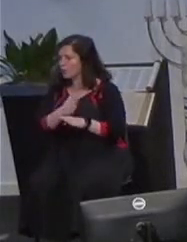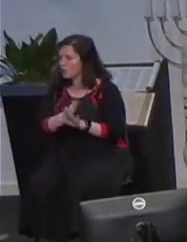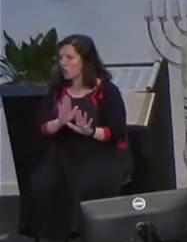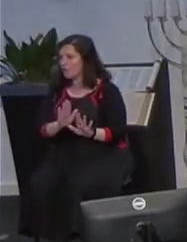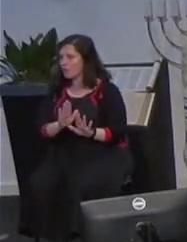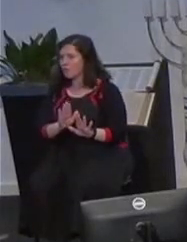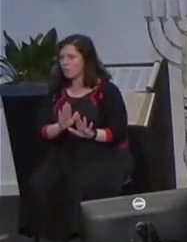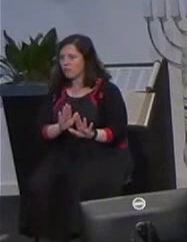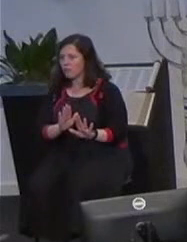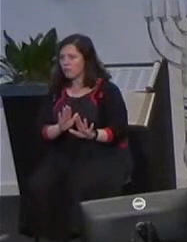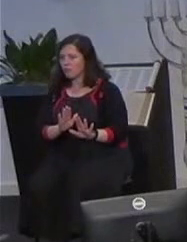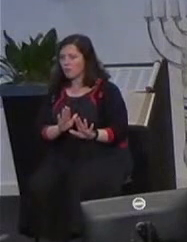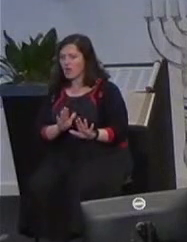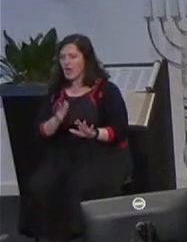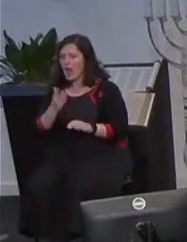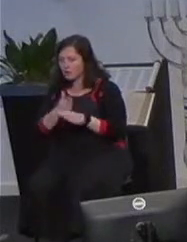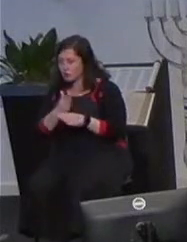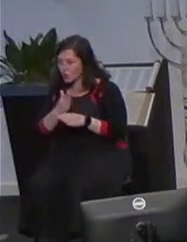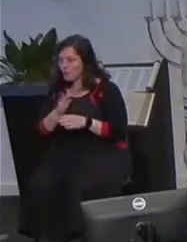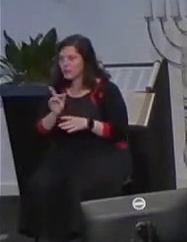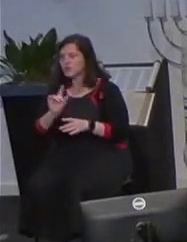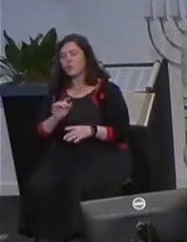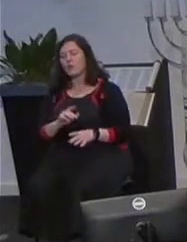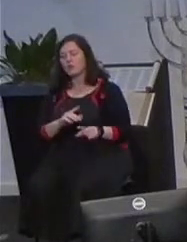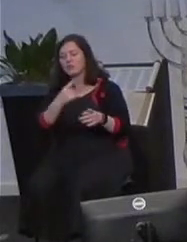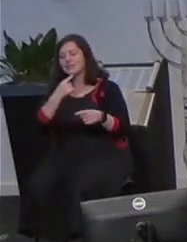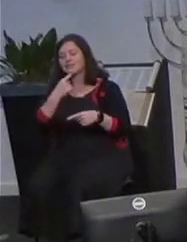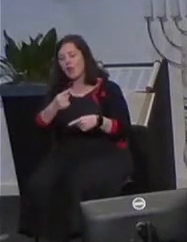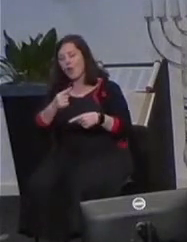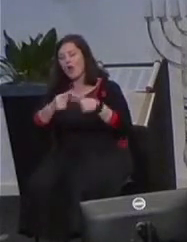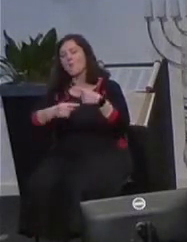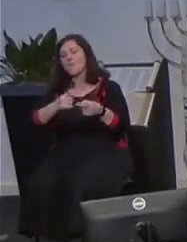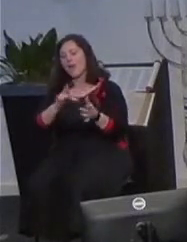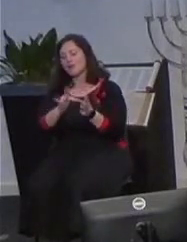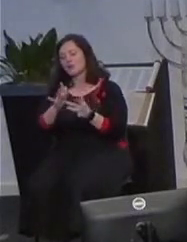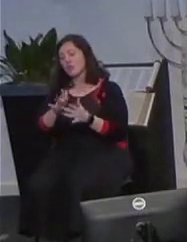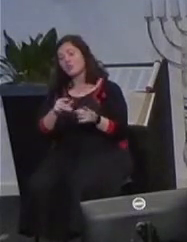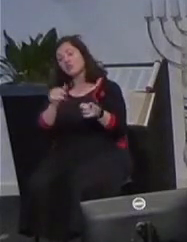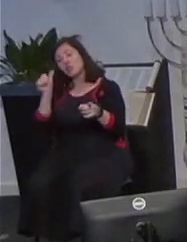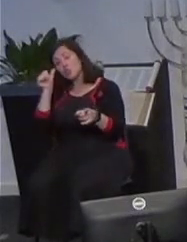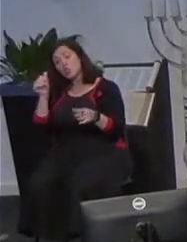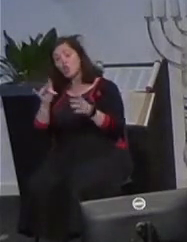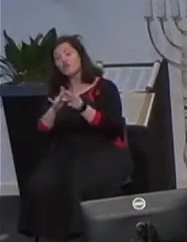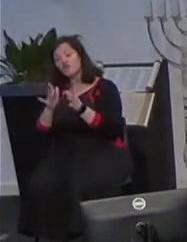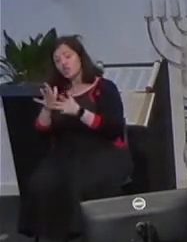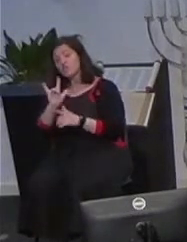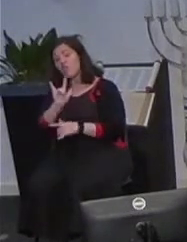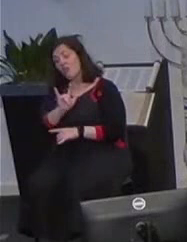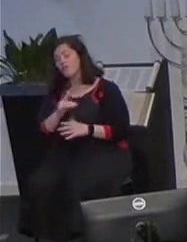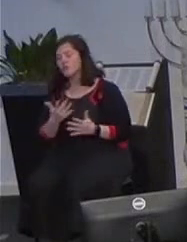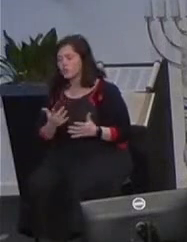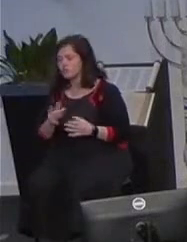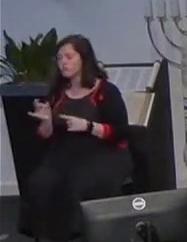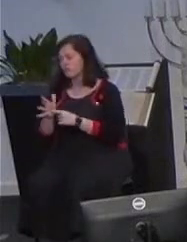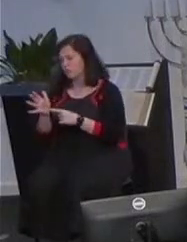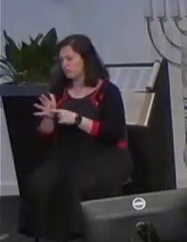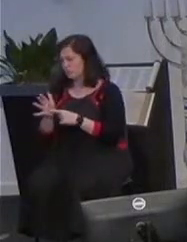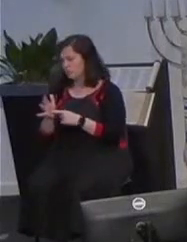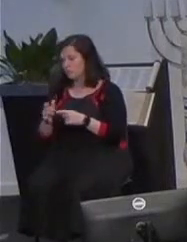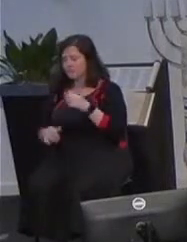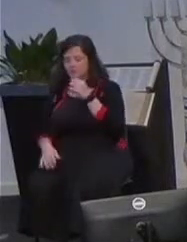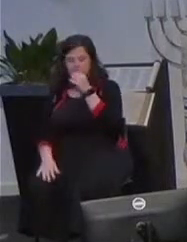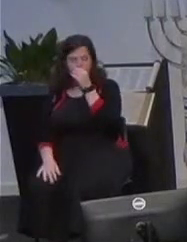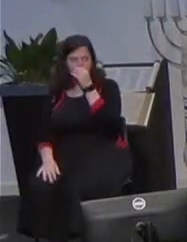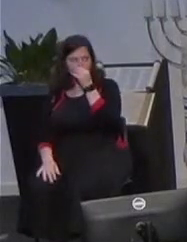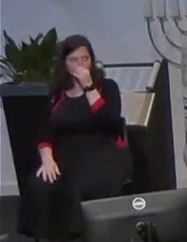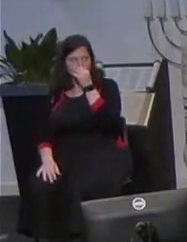Holy Spirit will begin their work in them soon enough. And so, like Peter, we keep a very simple gospel message,